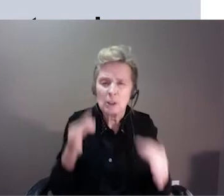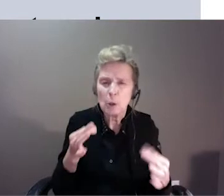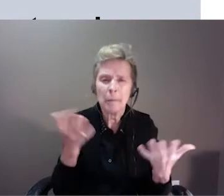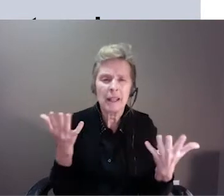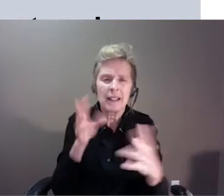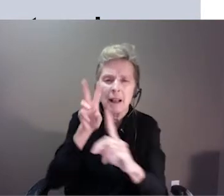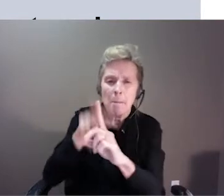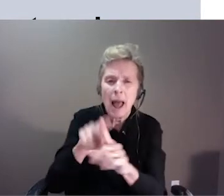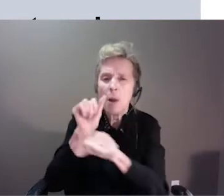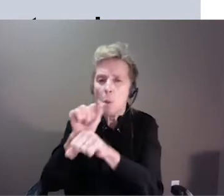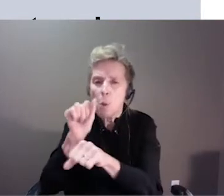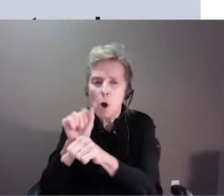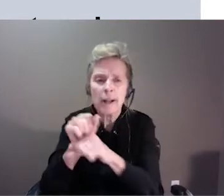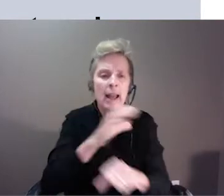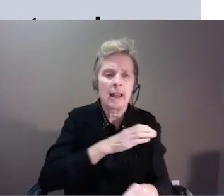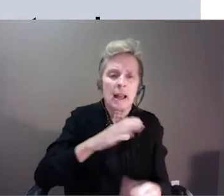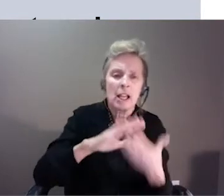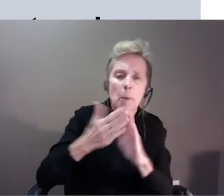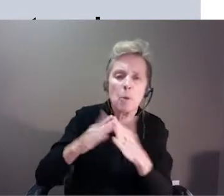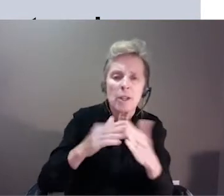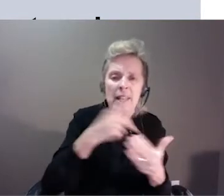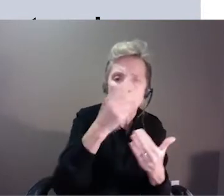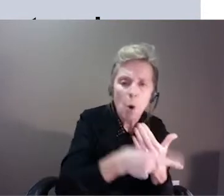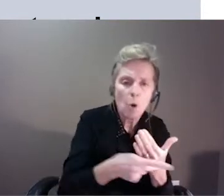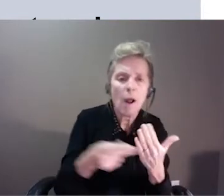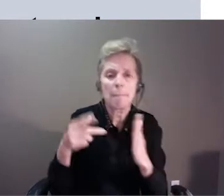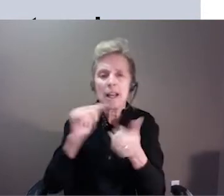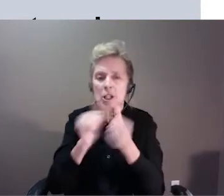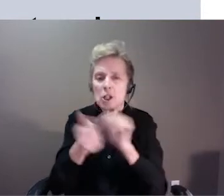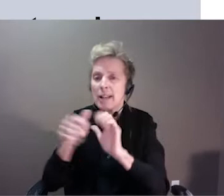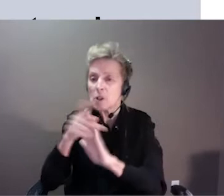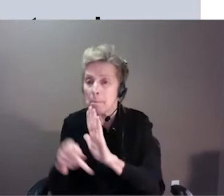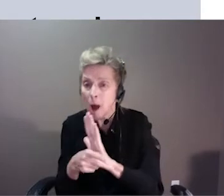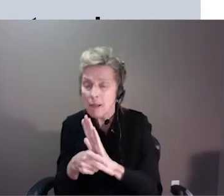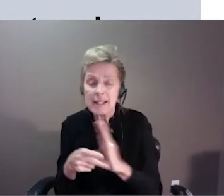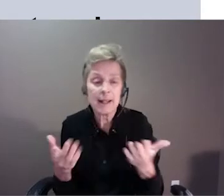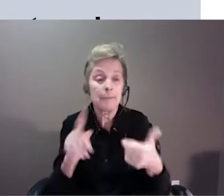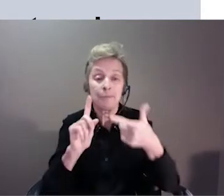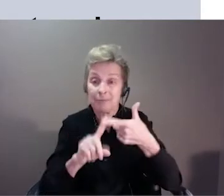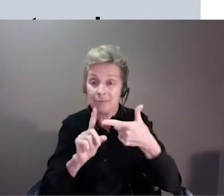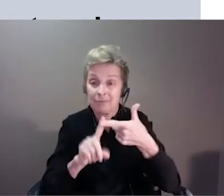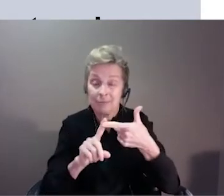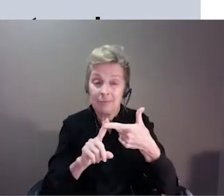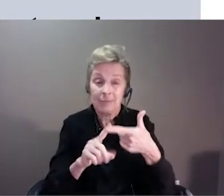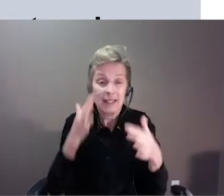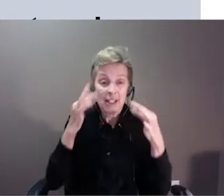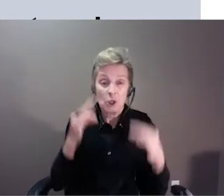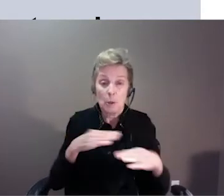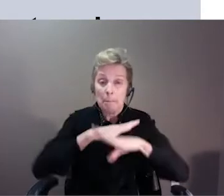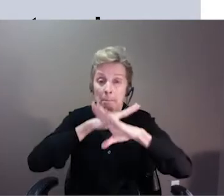in community programs, and through policy changes. The second objective is to determine the barriers